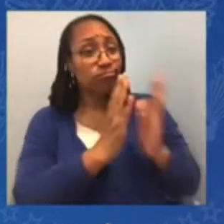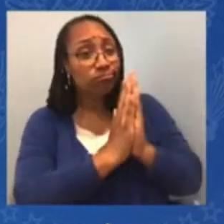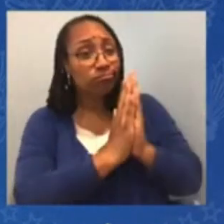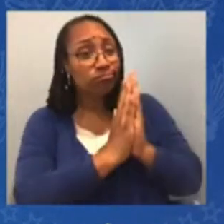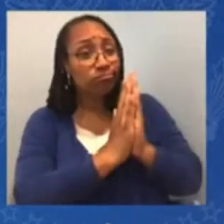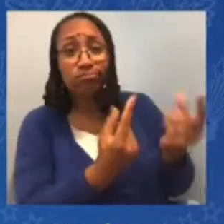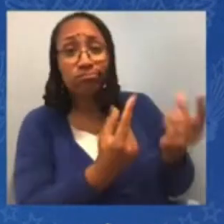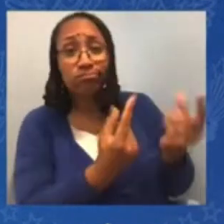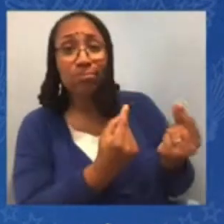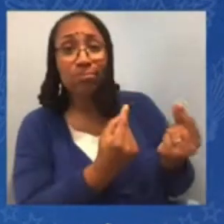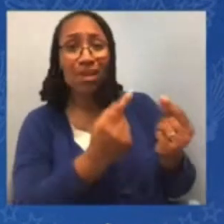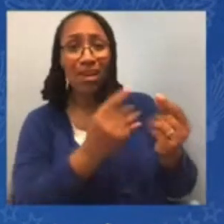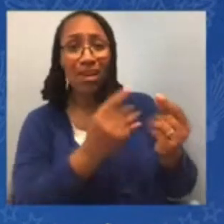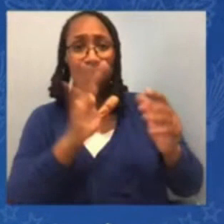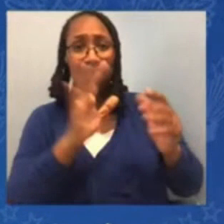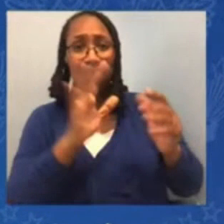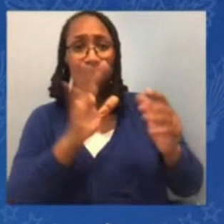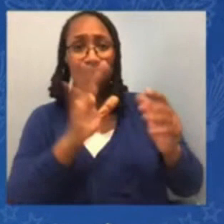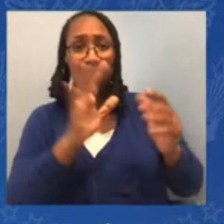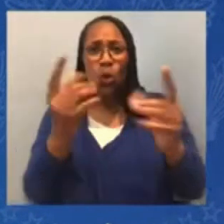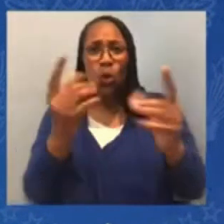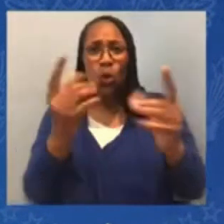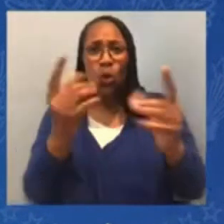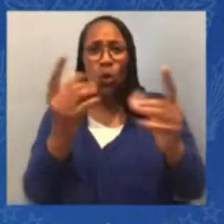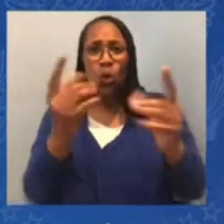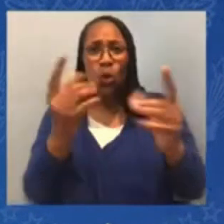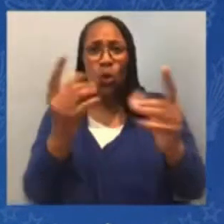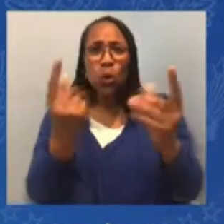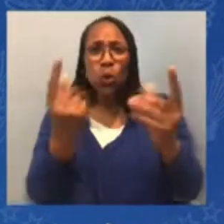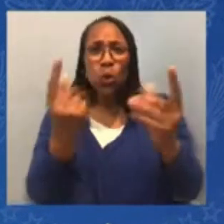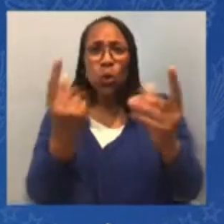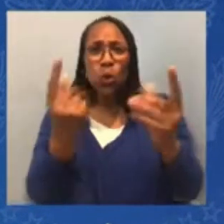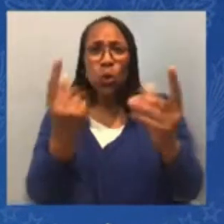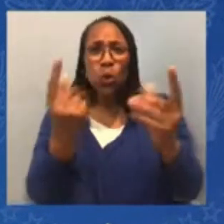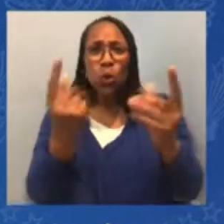background checks on young people under 21 trying to buy a firearm.